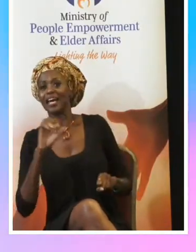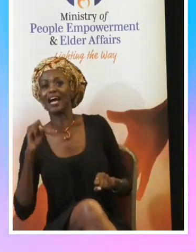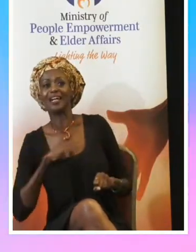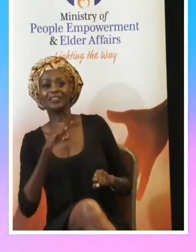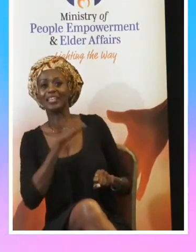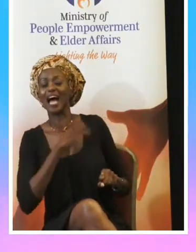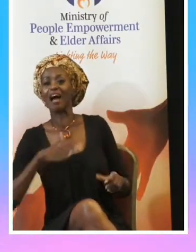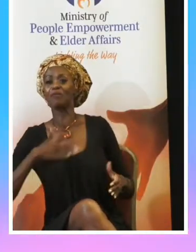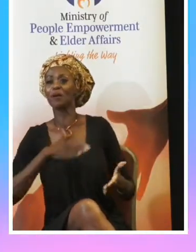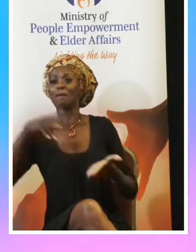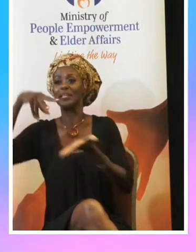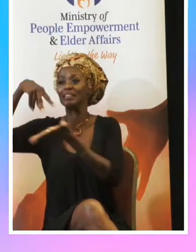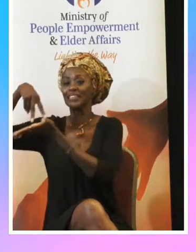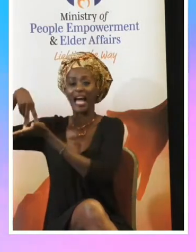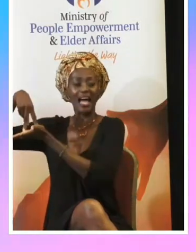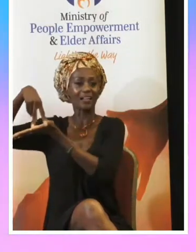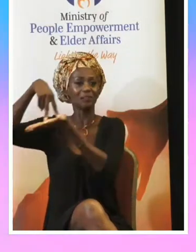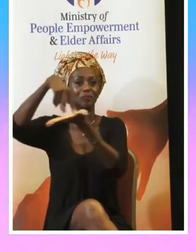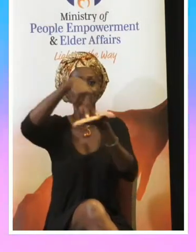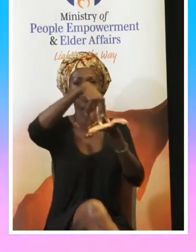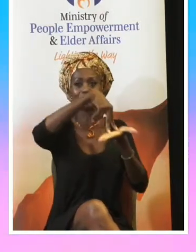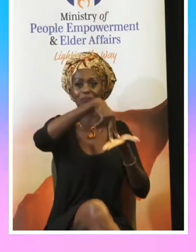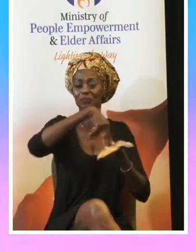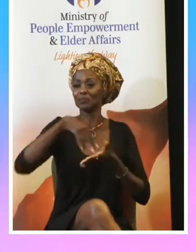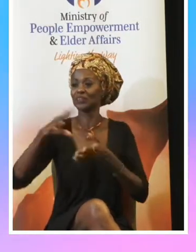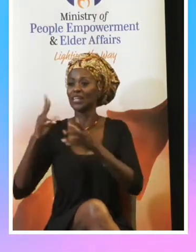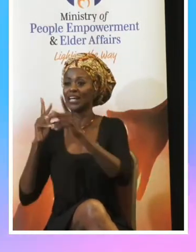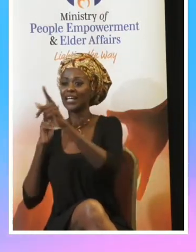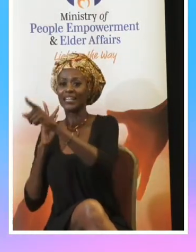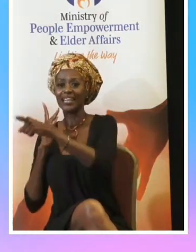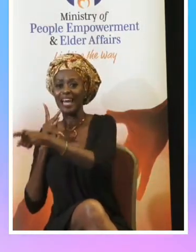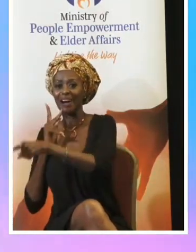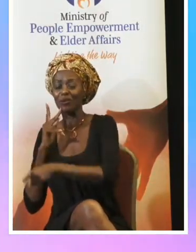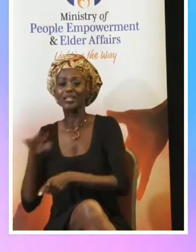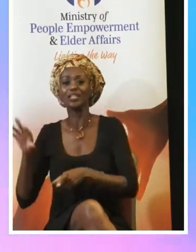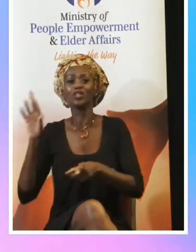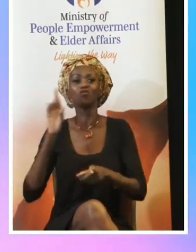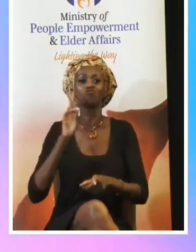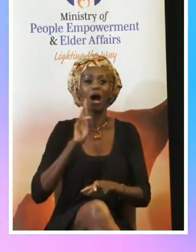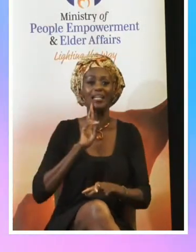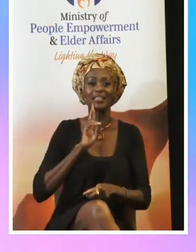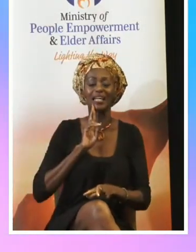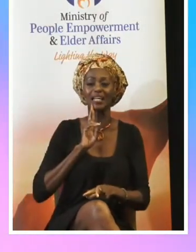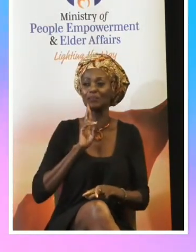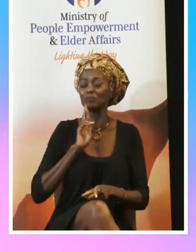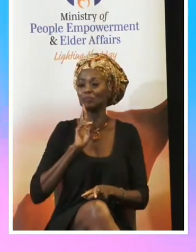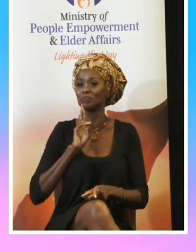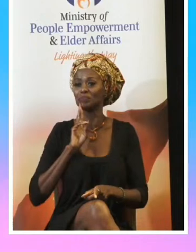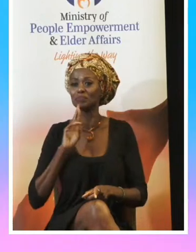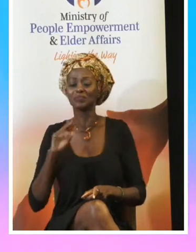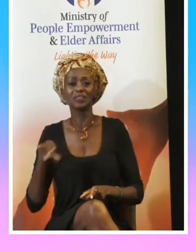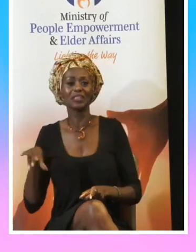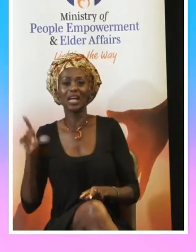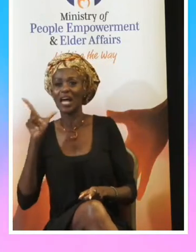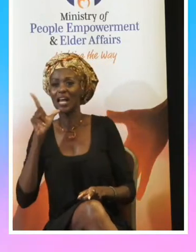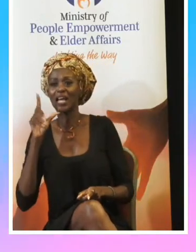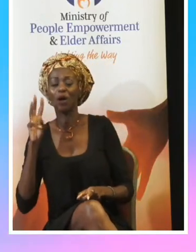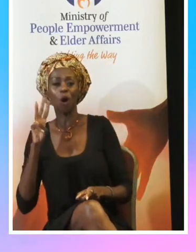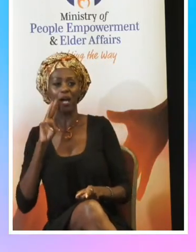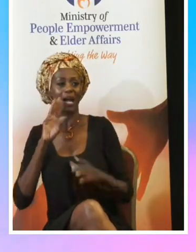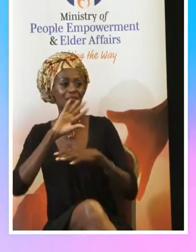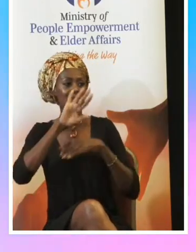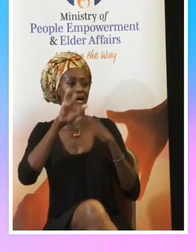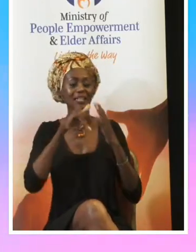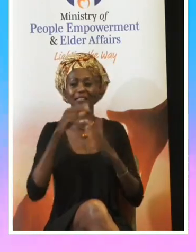Unit please stand? I want Carrie, the envoy, Miss Leigh Walker, everybody that's here